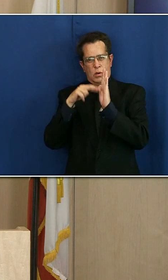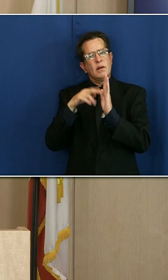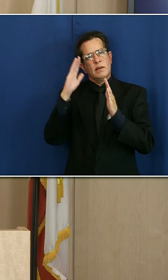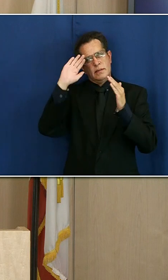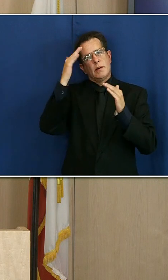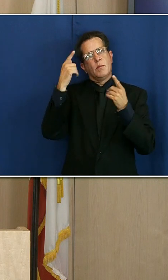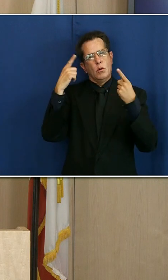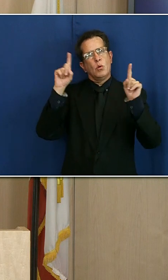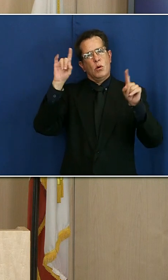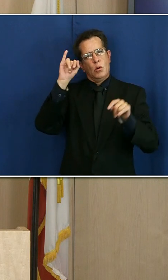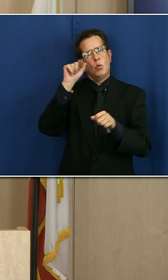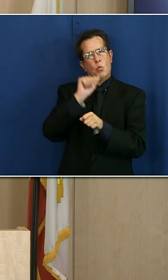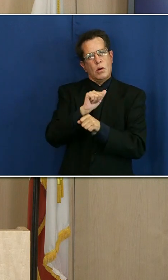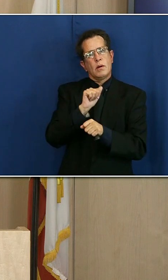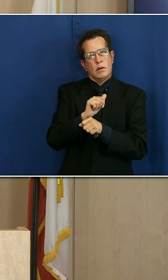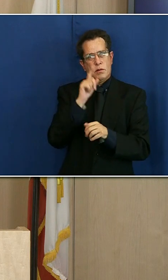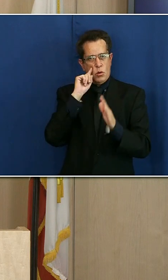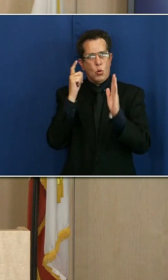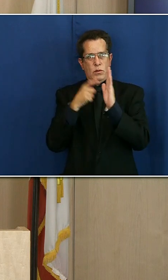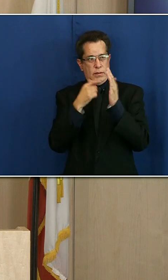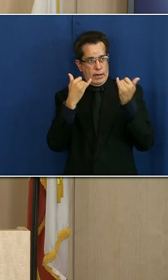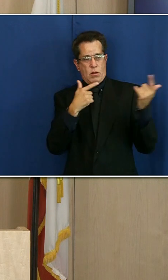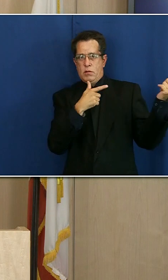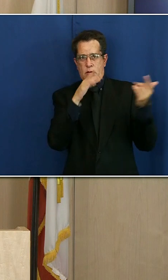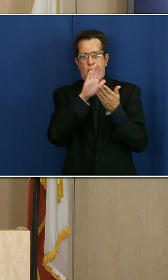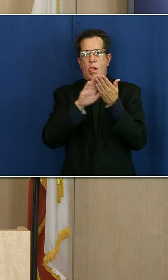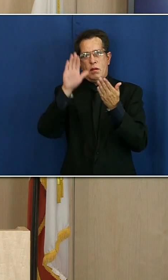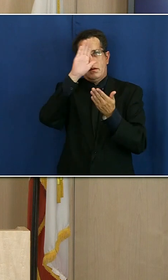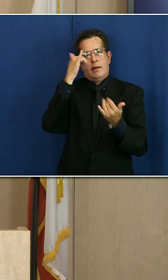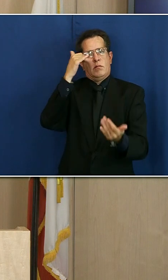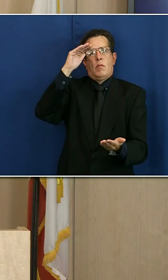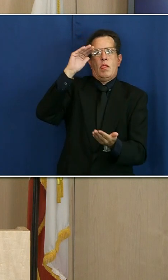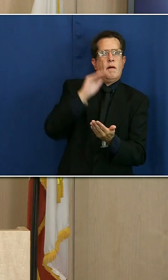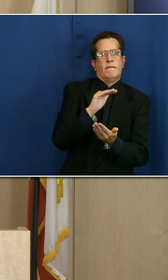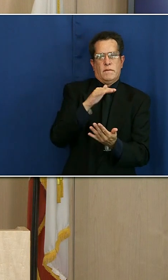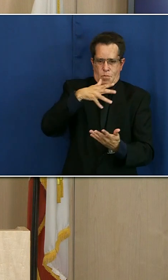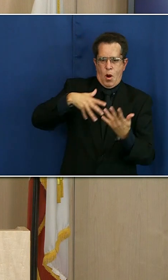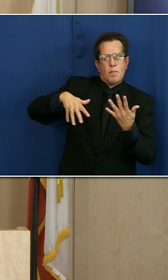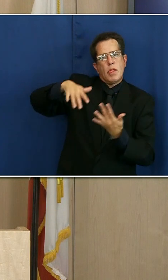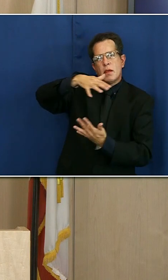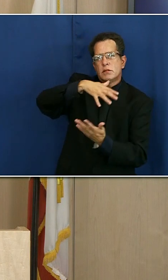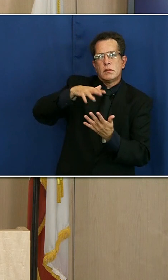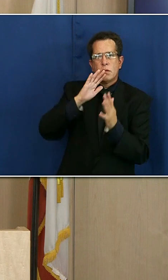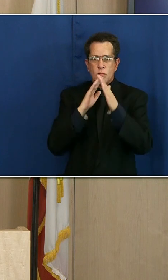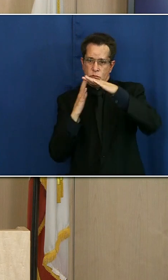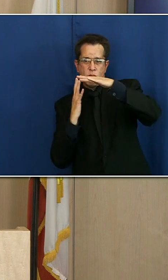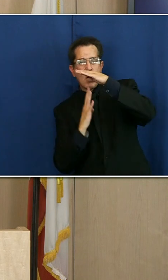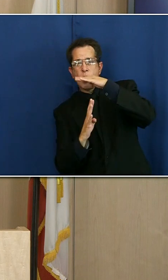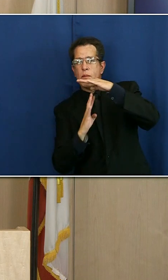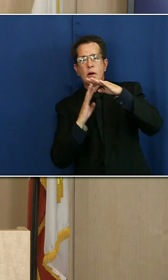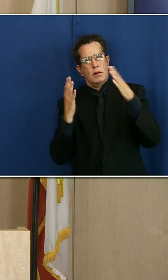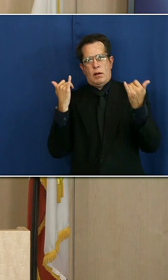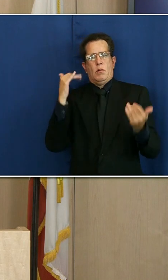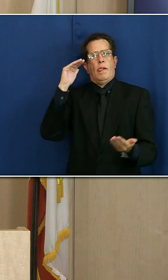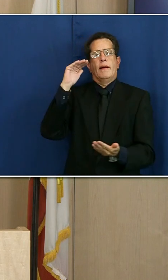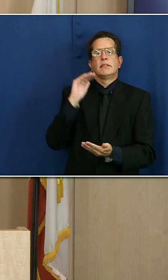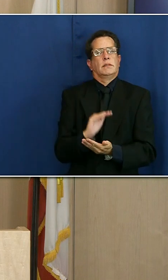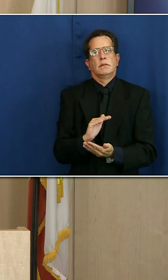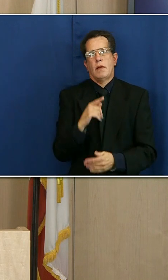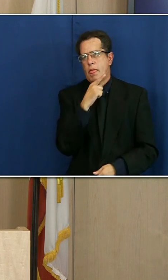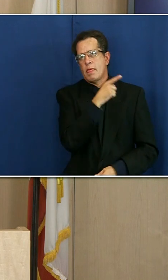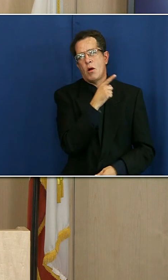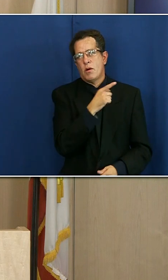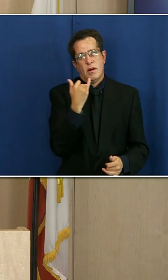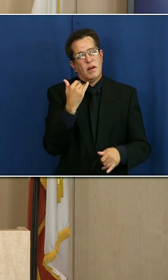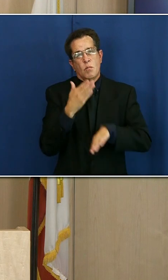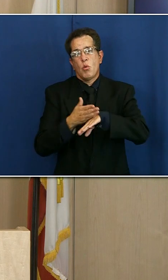college area in the evenings, you'll note that there is a significant reduction in the the amount of social activity that is taking place.